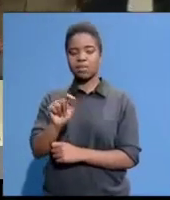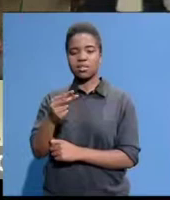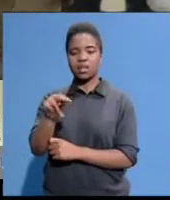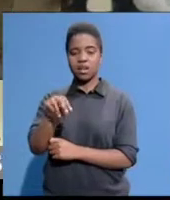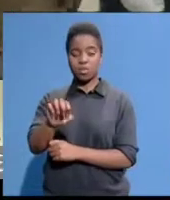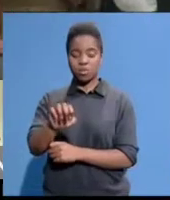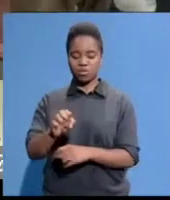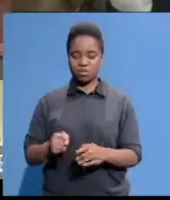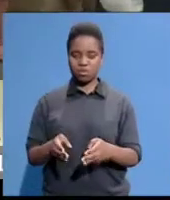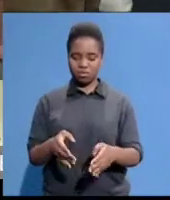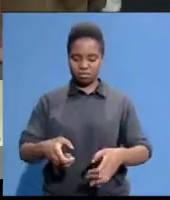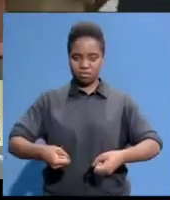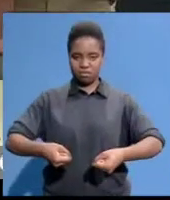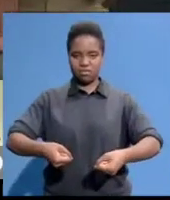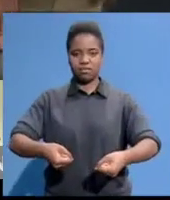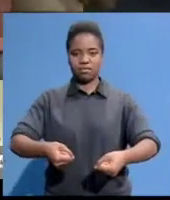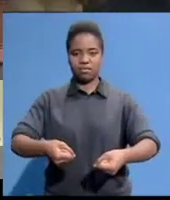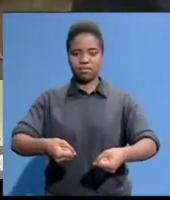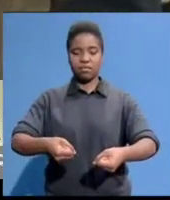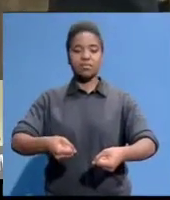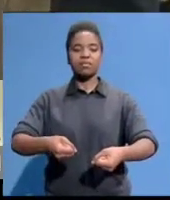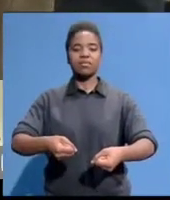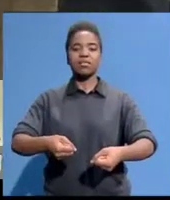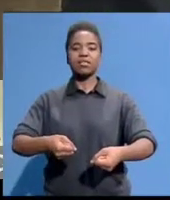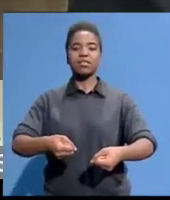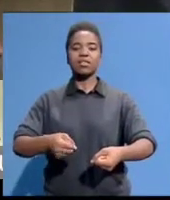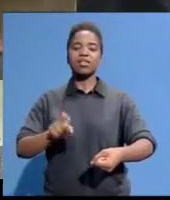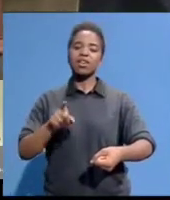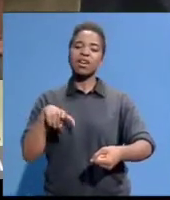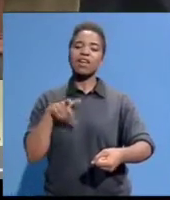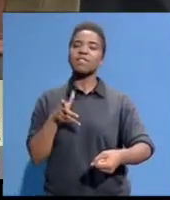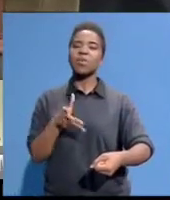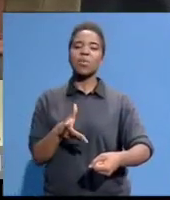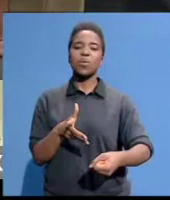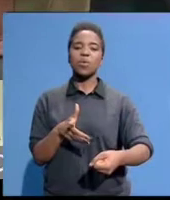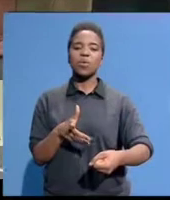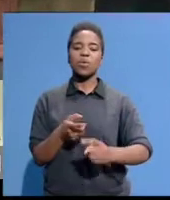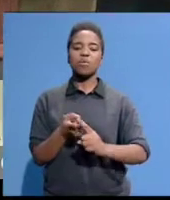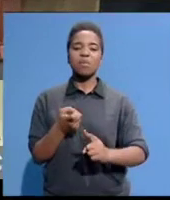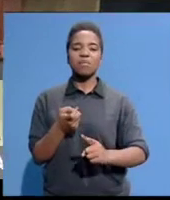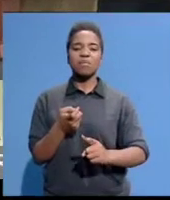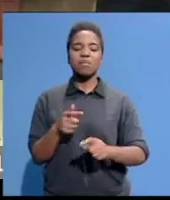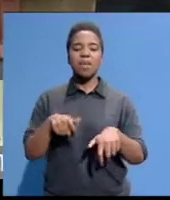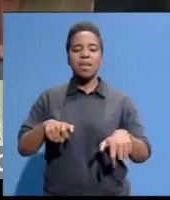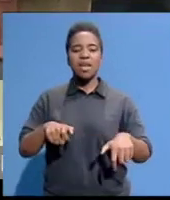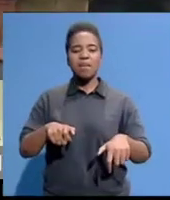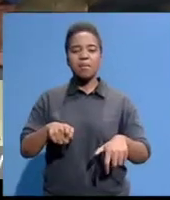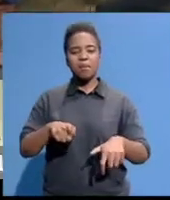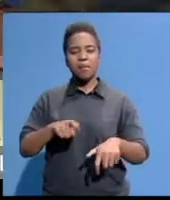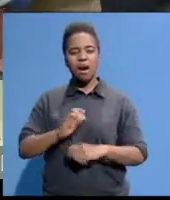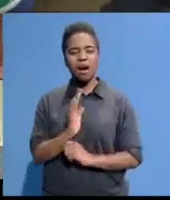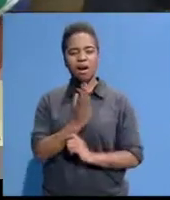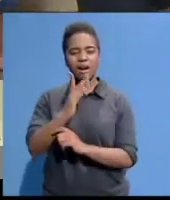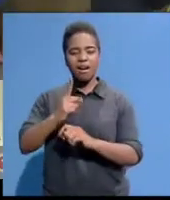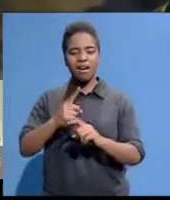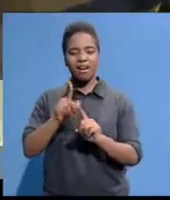Of course, the lion skin is a symbol of royalty, of monarchy. It's worn